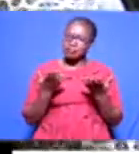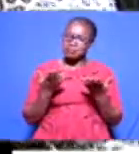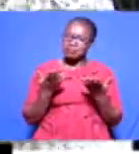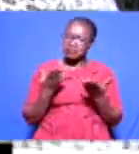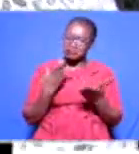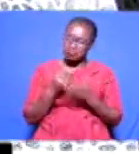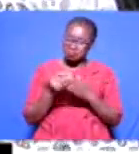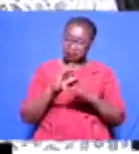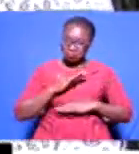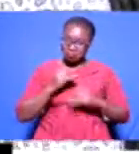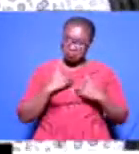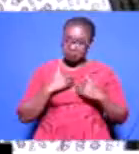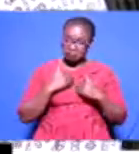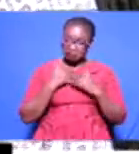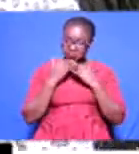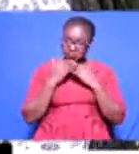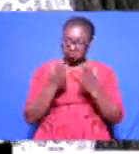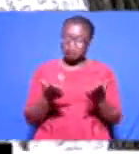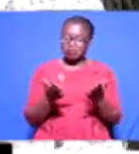kutosha. Wananiambia ni